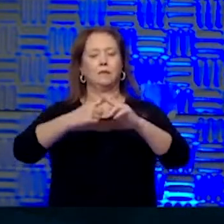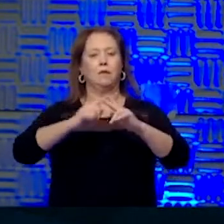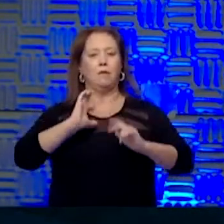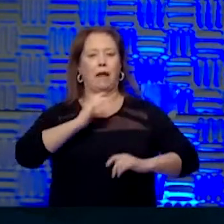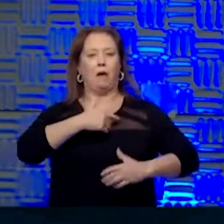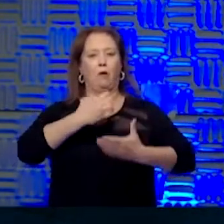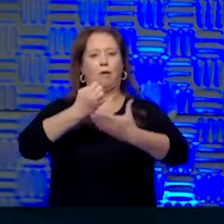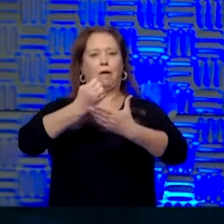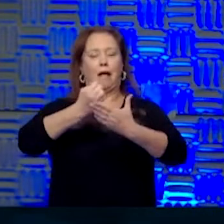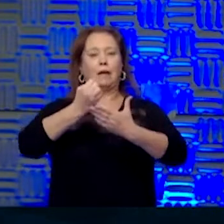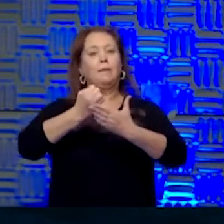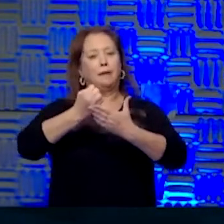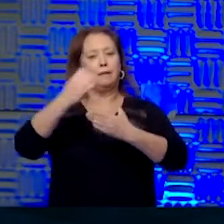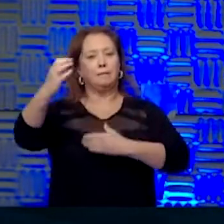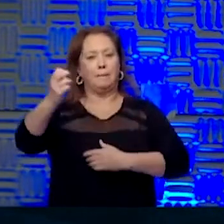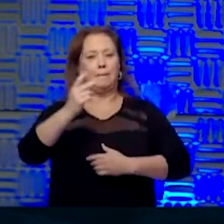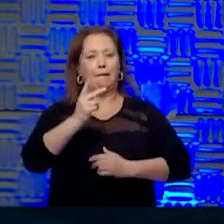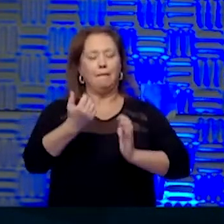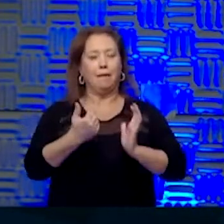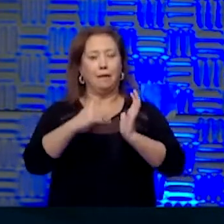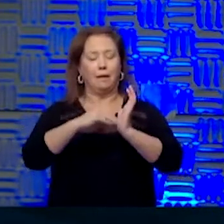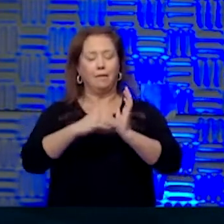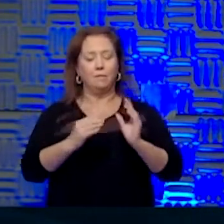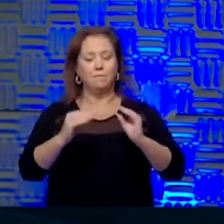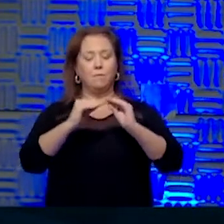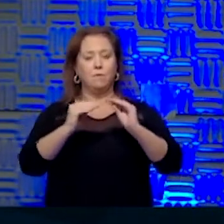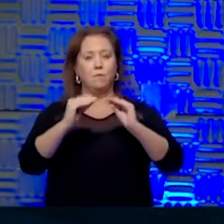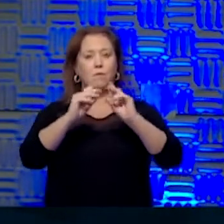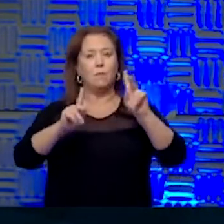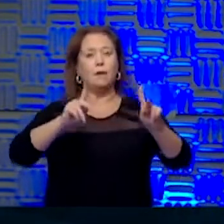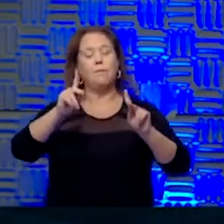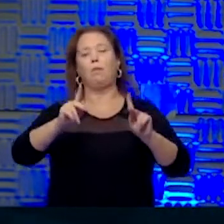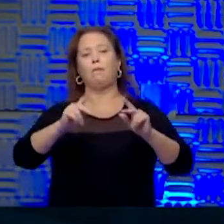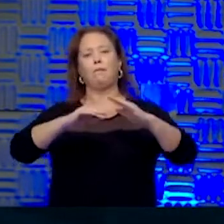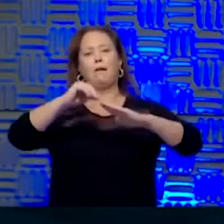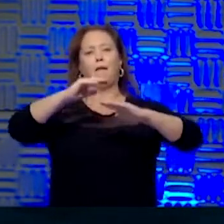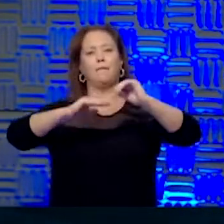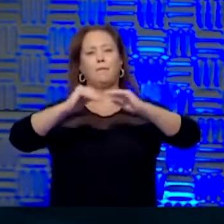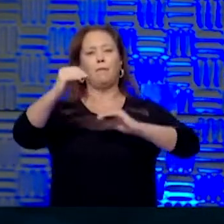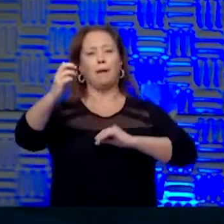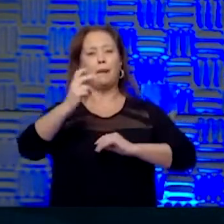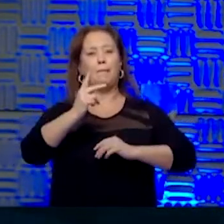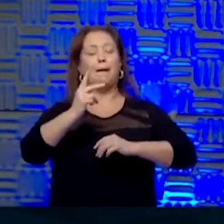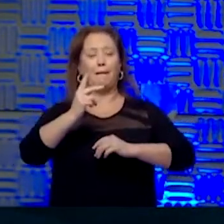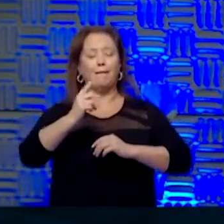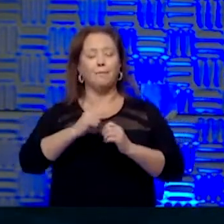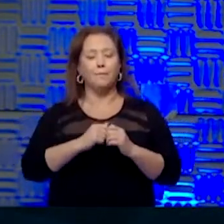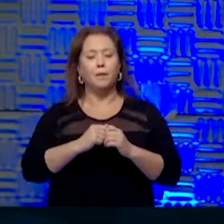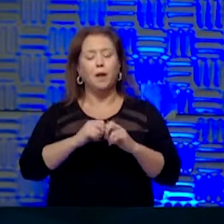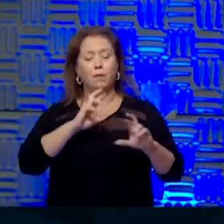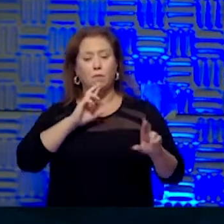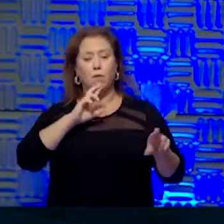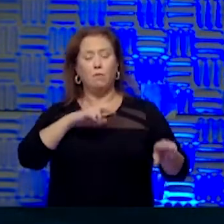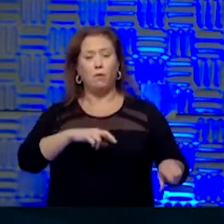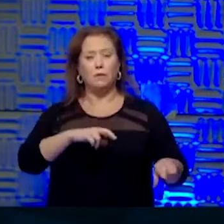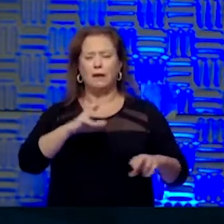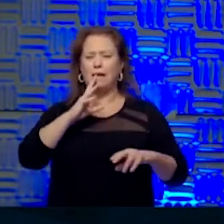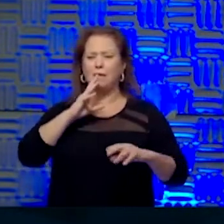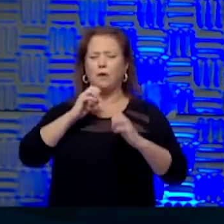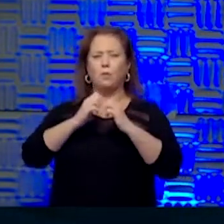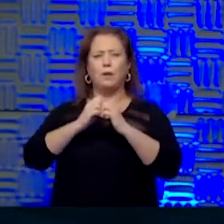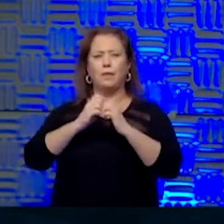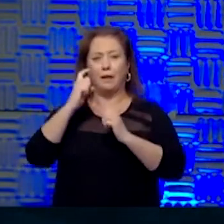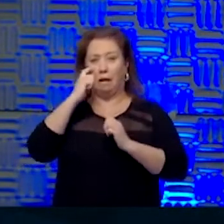economy rebounding and getting more people comfortable and returning. And the reports have been, I talked to an